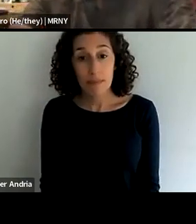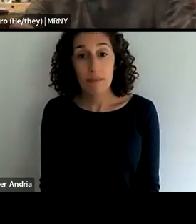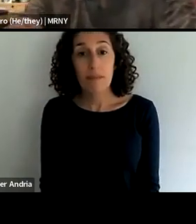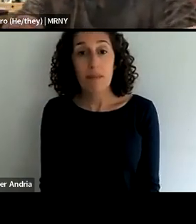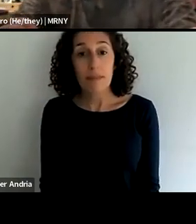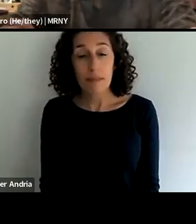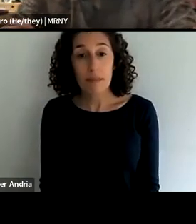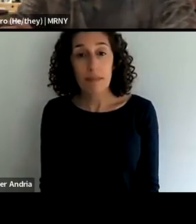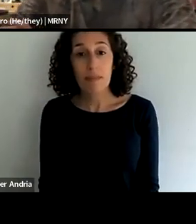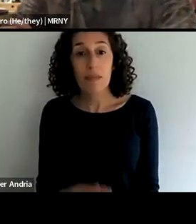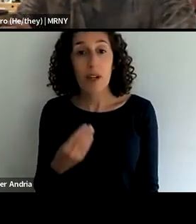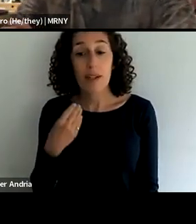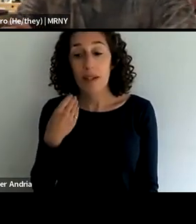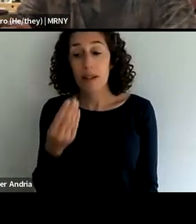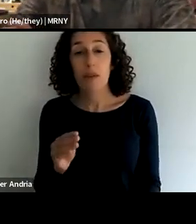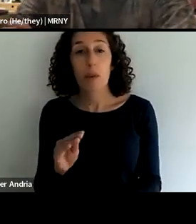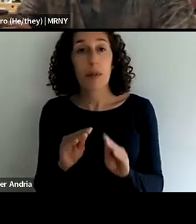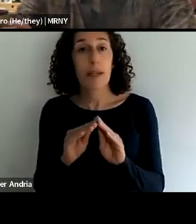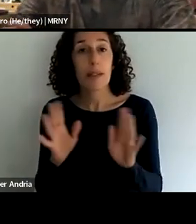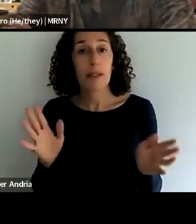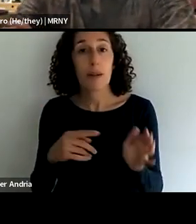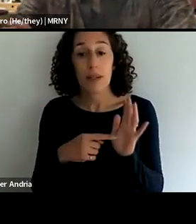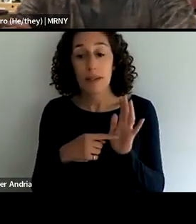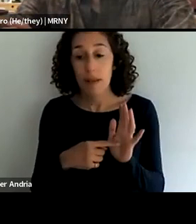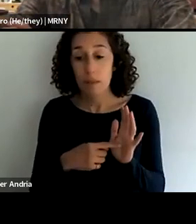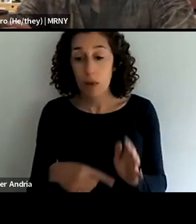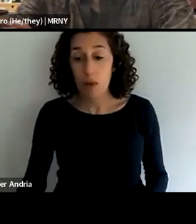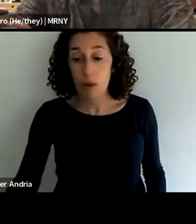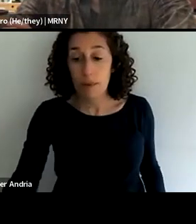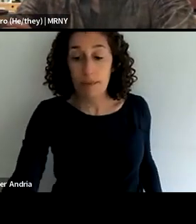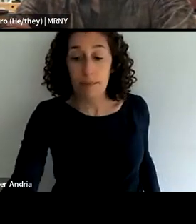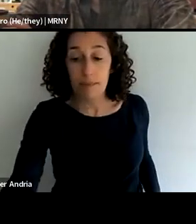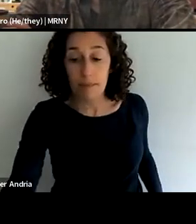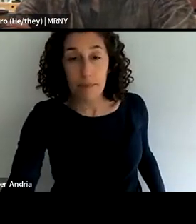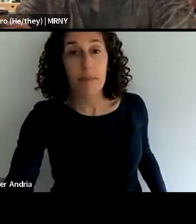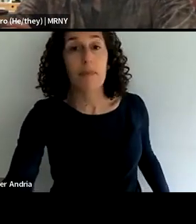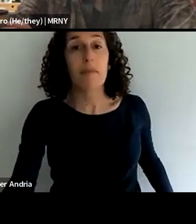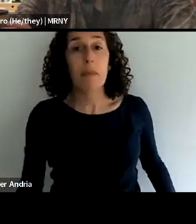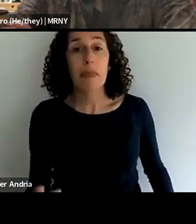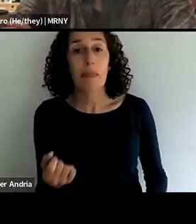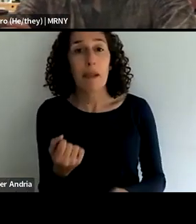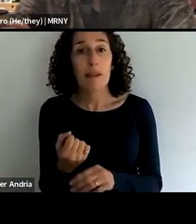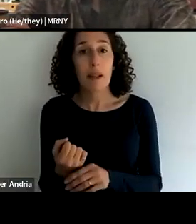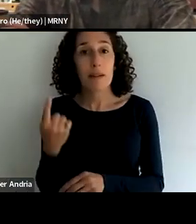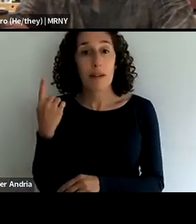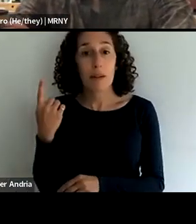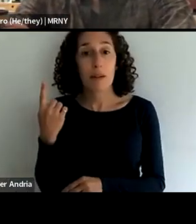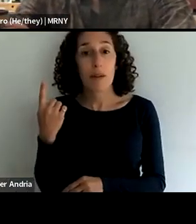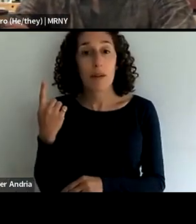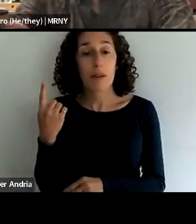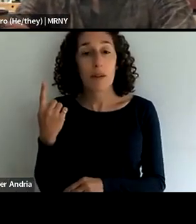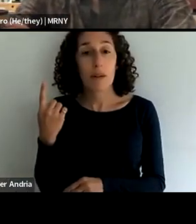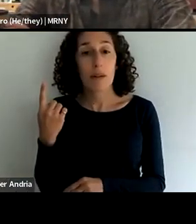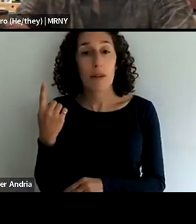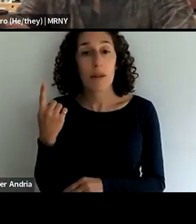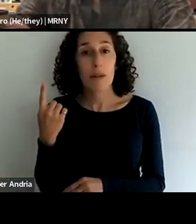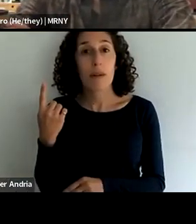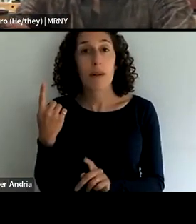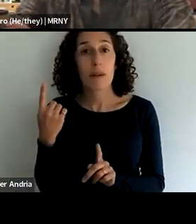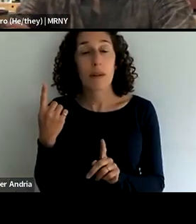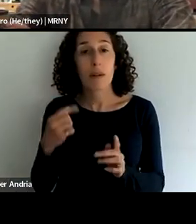example. Last year, New Pride Agenda championed, hard fought, hard won